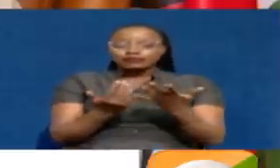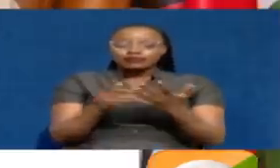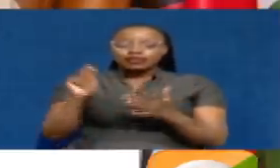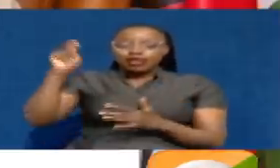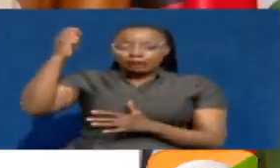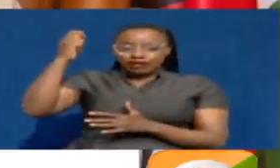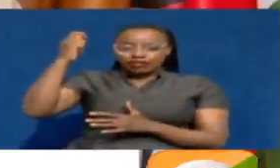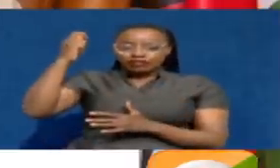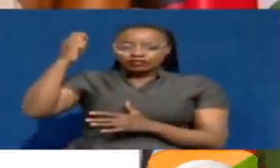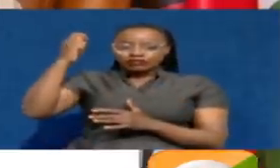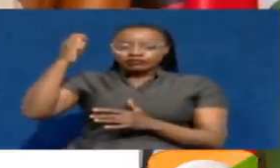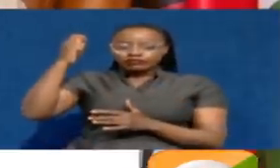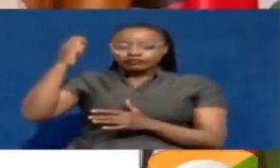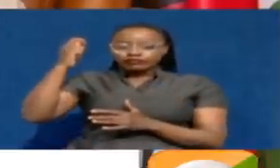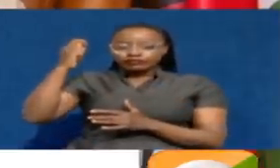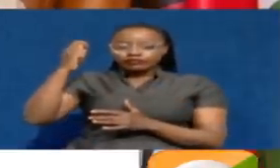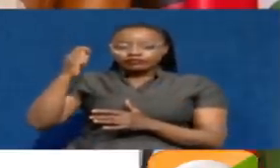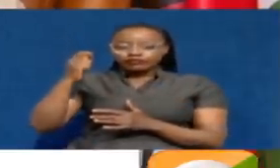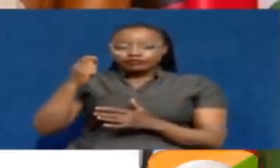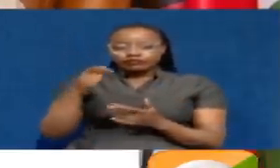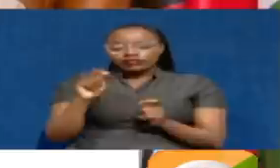the president transfers